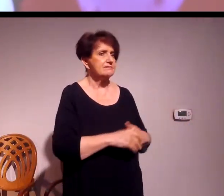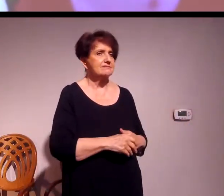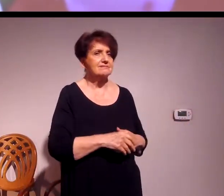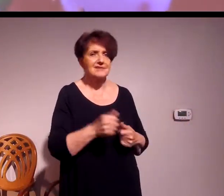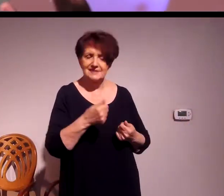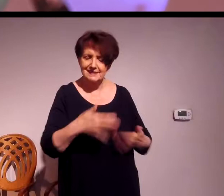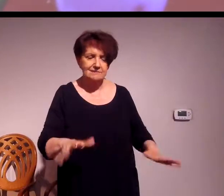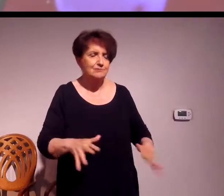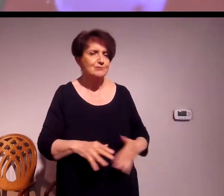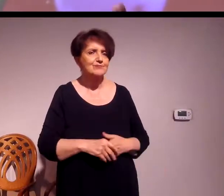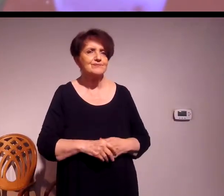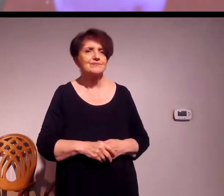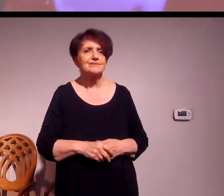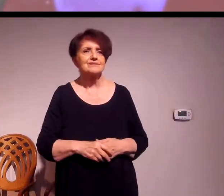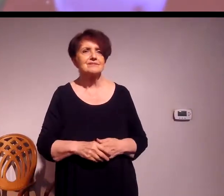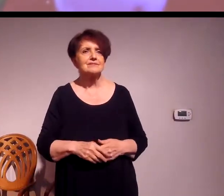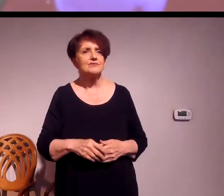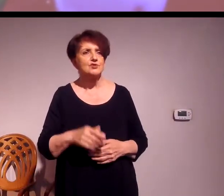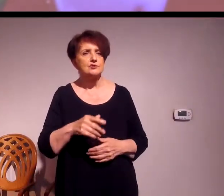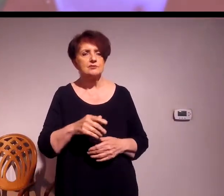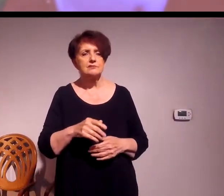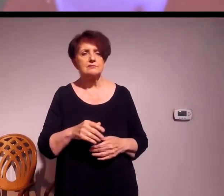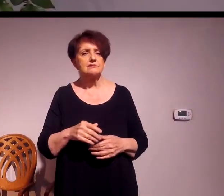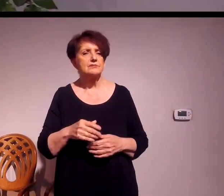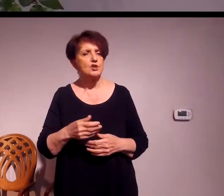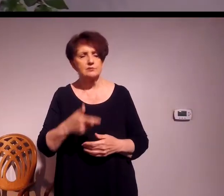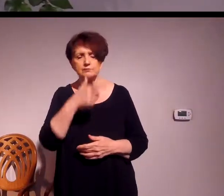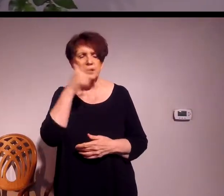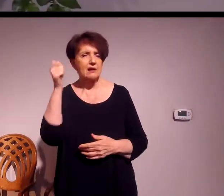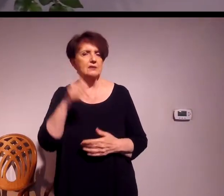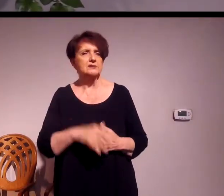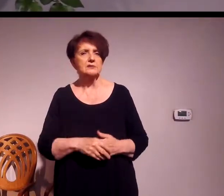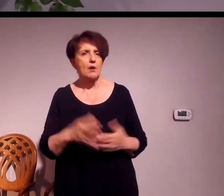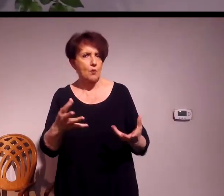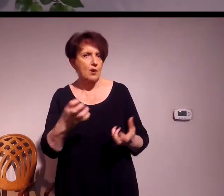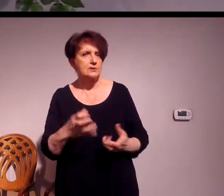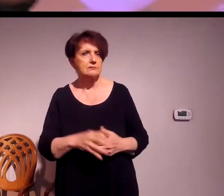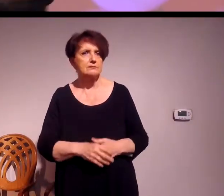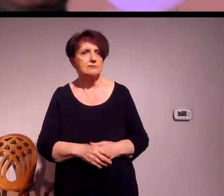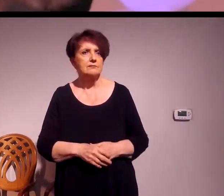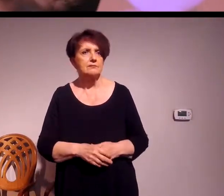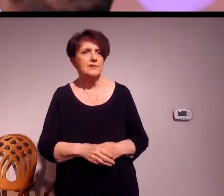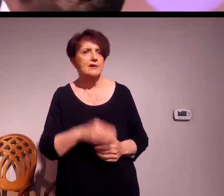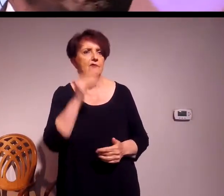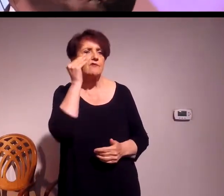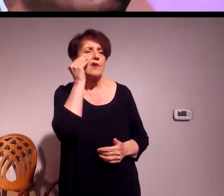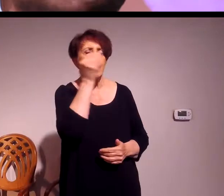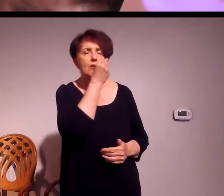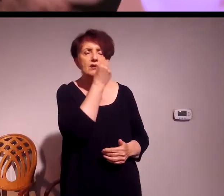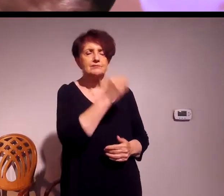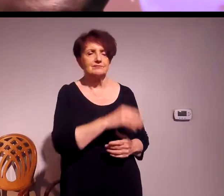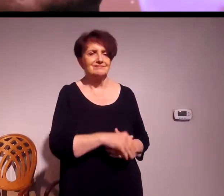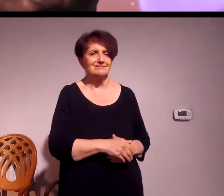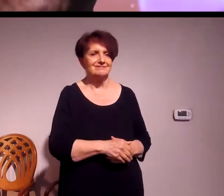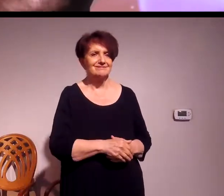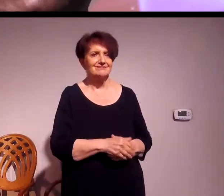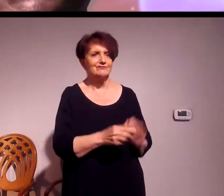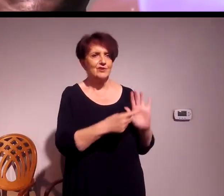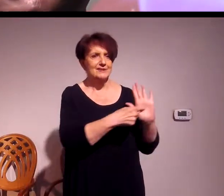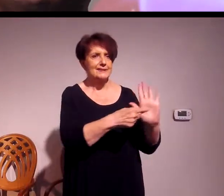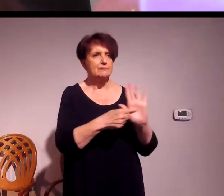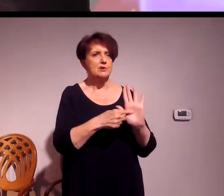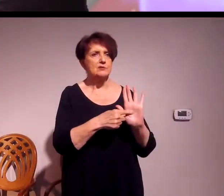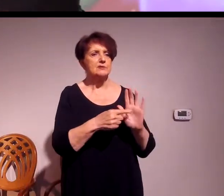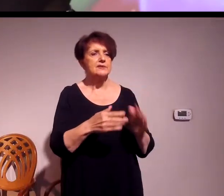than just because. My favorite analogy is a flower. A flower gives